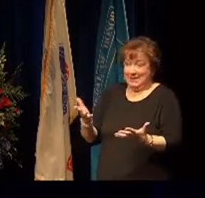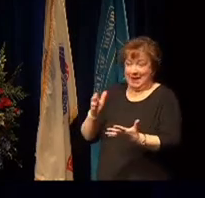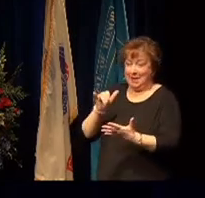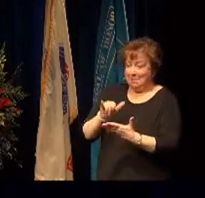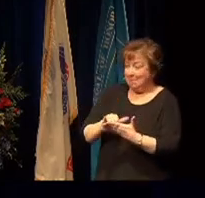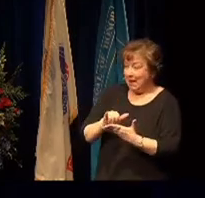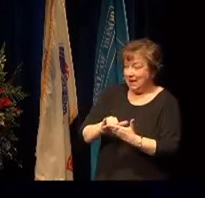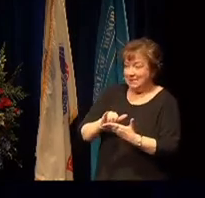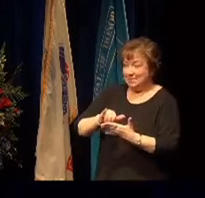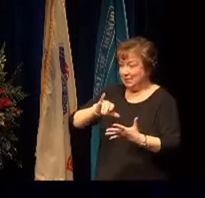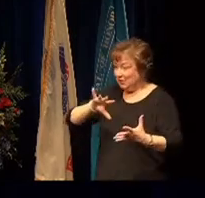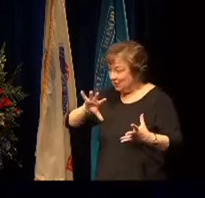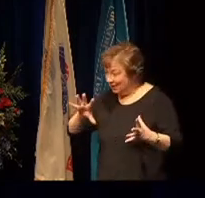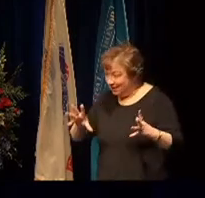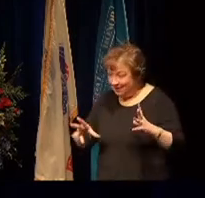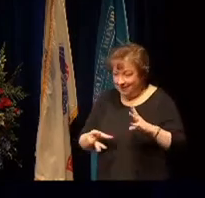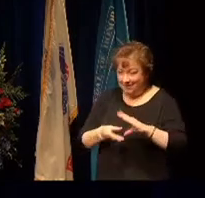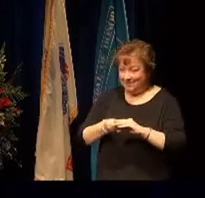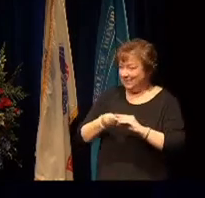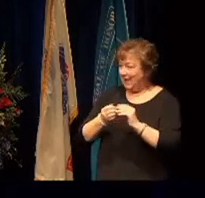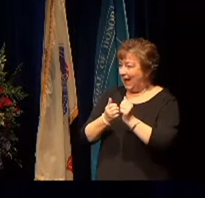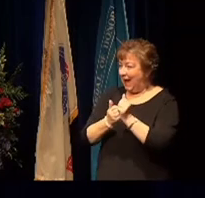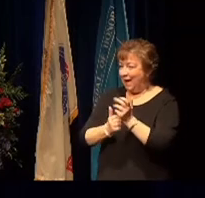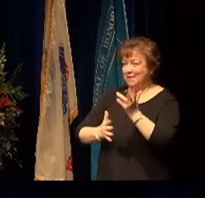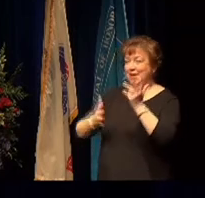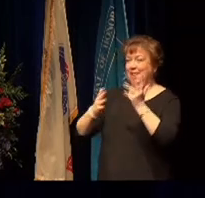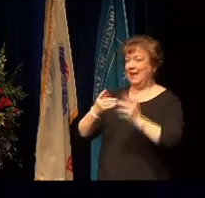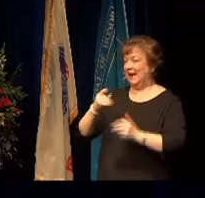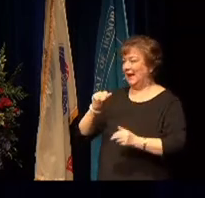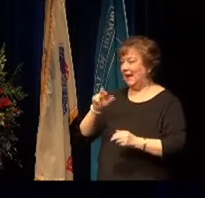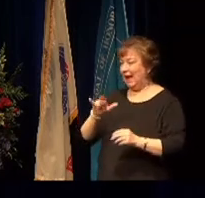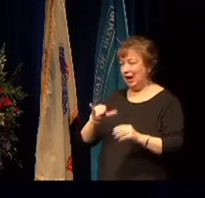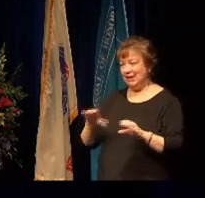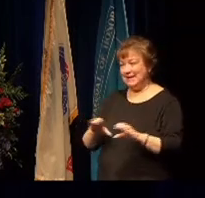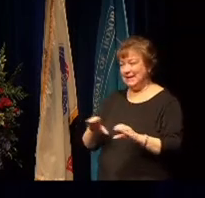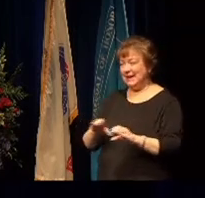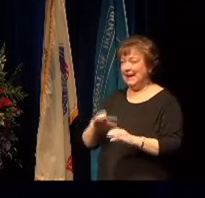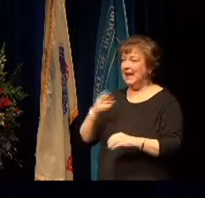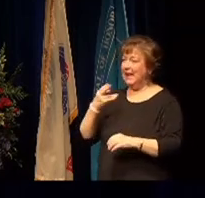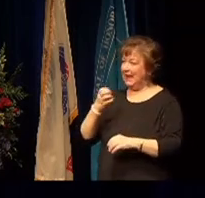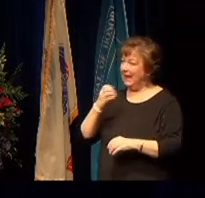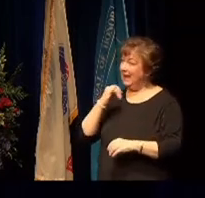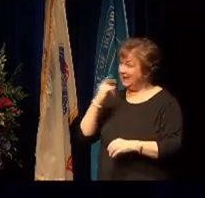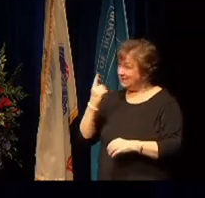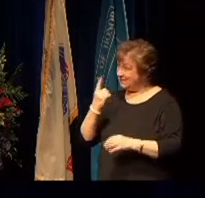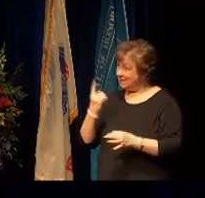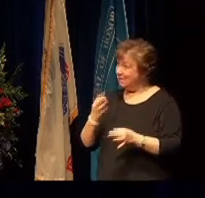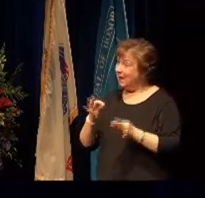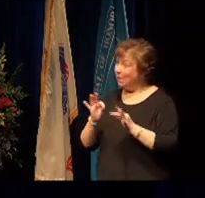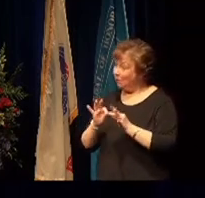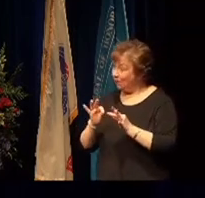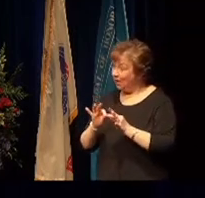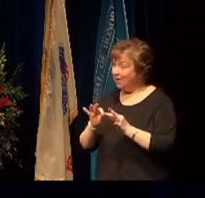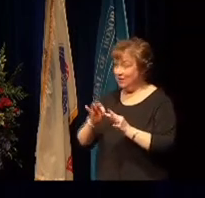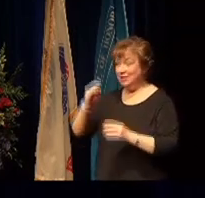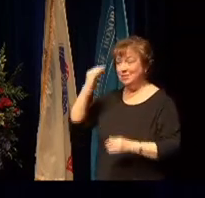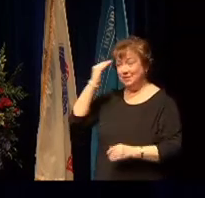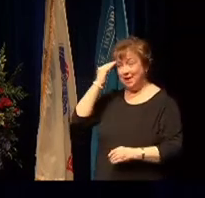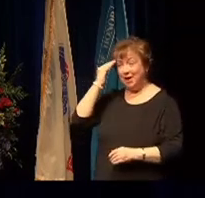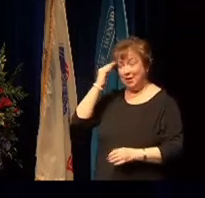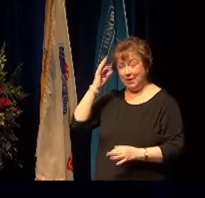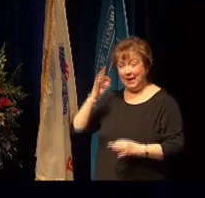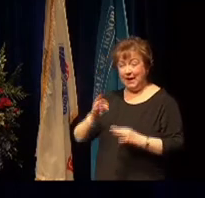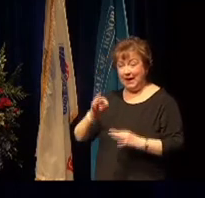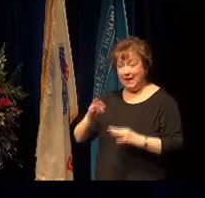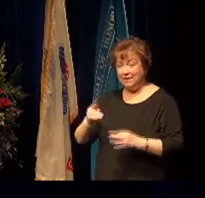all. I always told people, Gary Beikirch is someone worth getting to know. If you knew